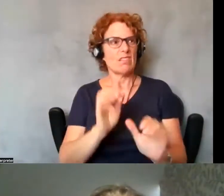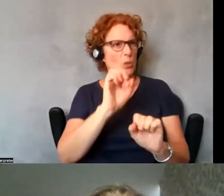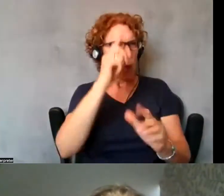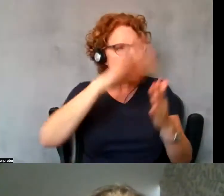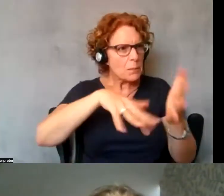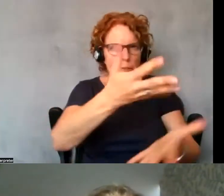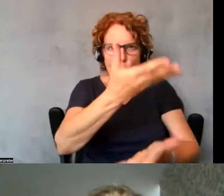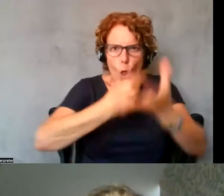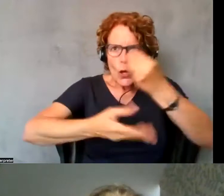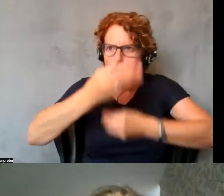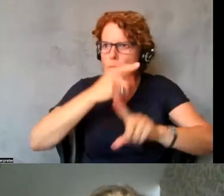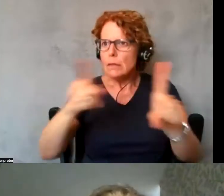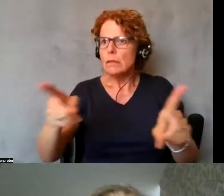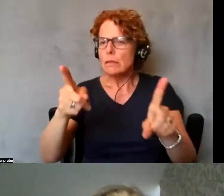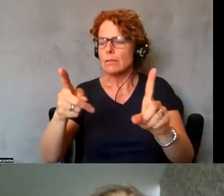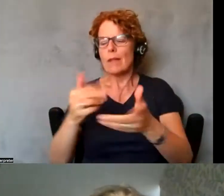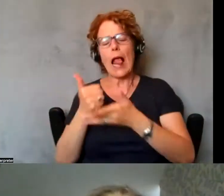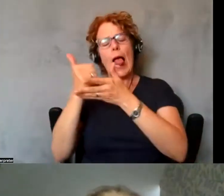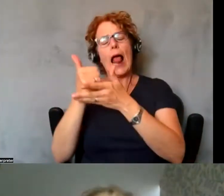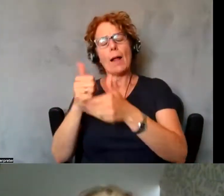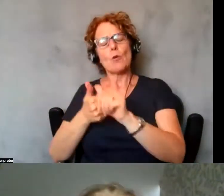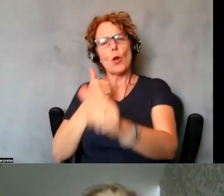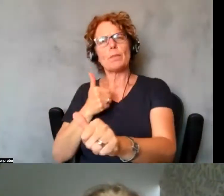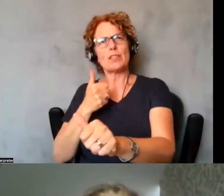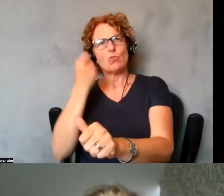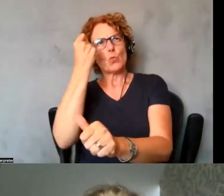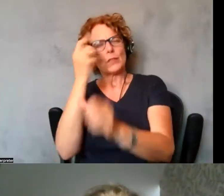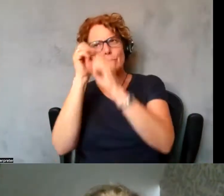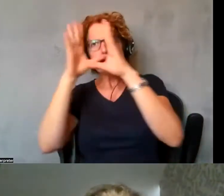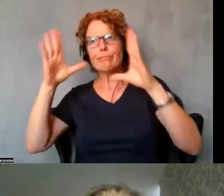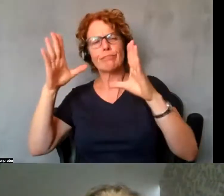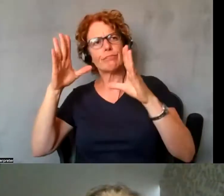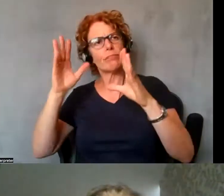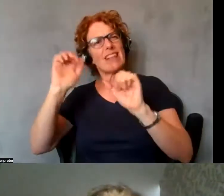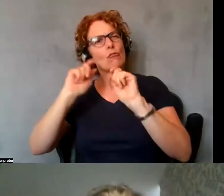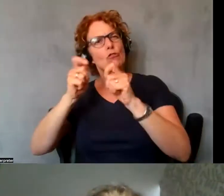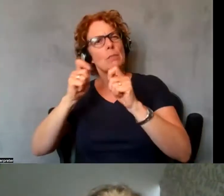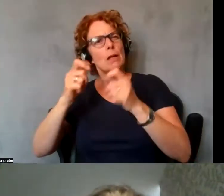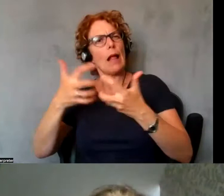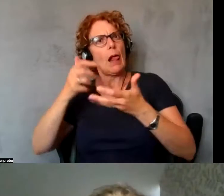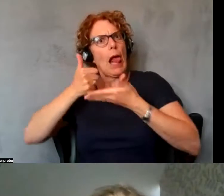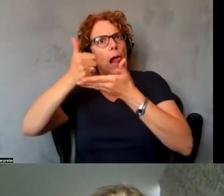companies build a picture of the benefits or the potential benefits of their treatment when they're